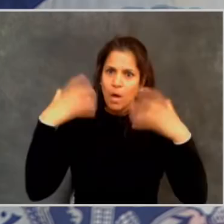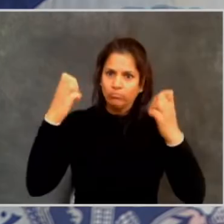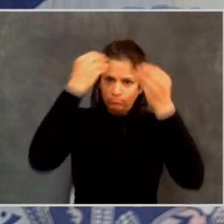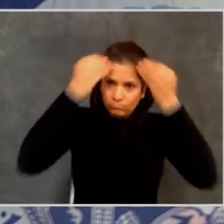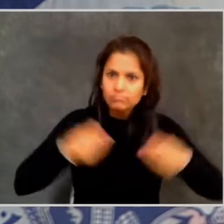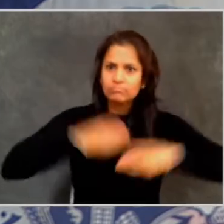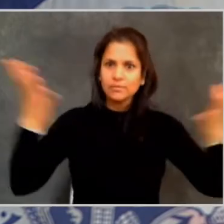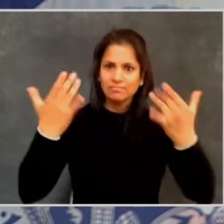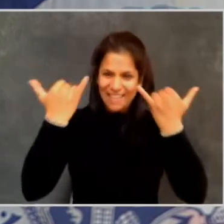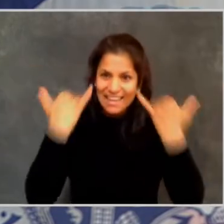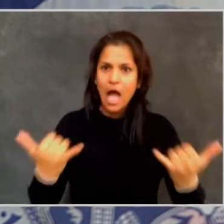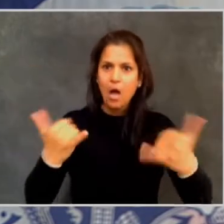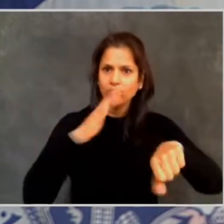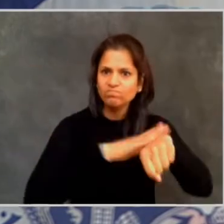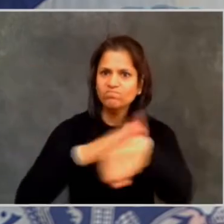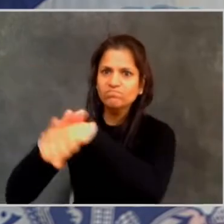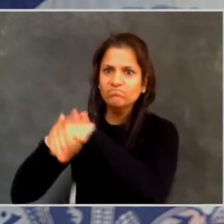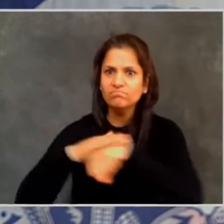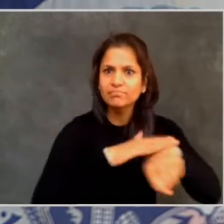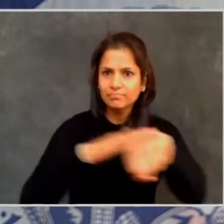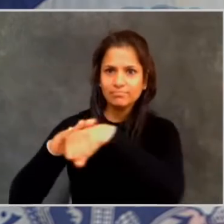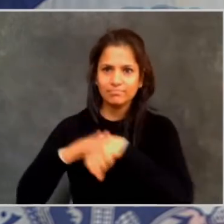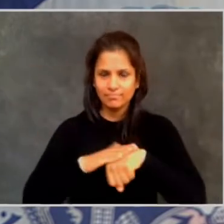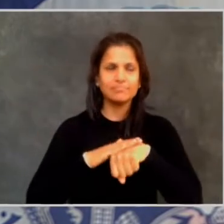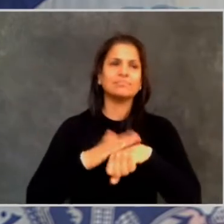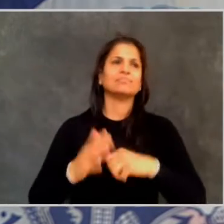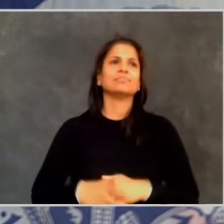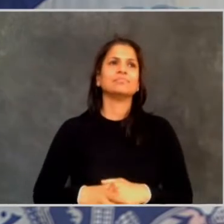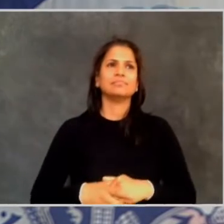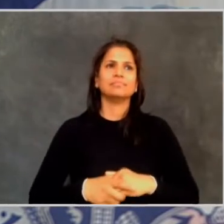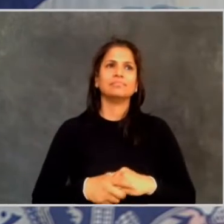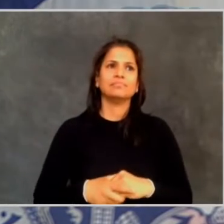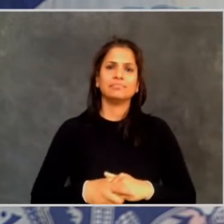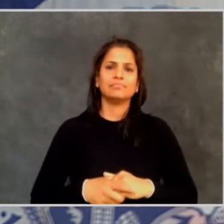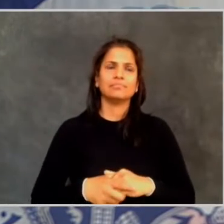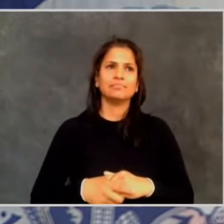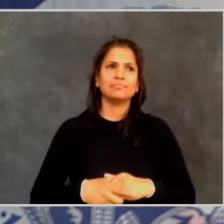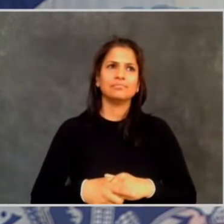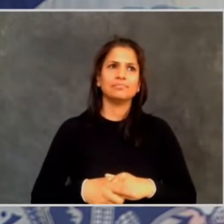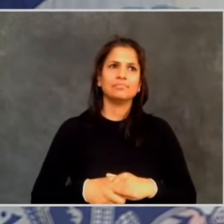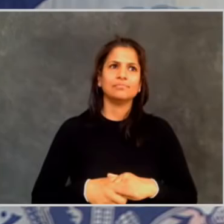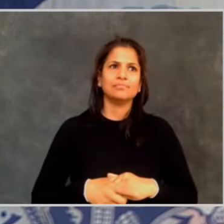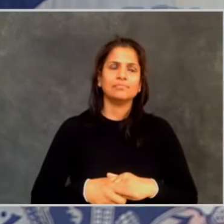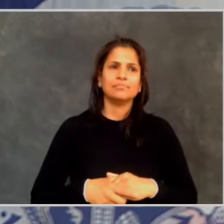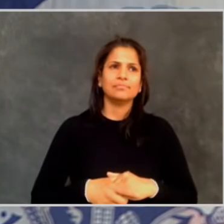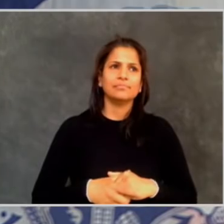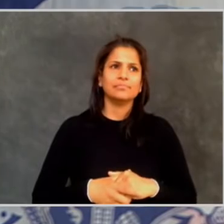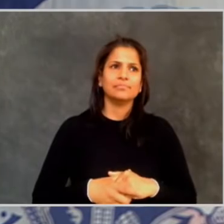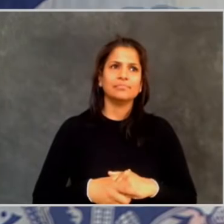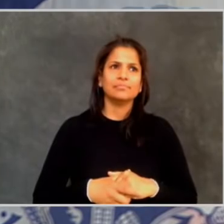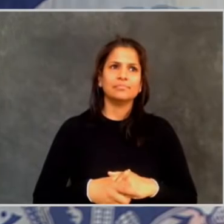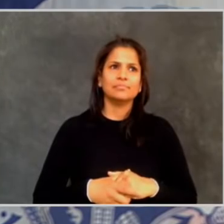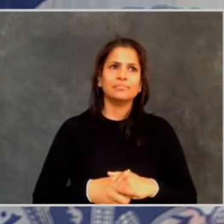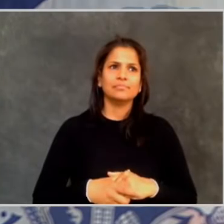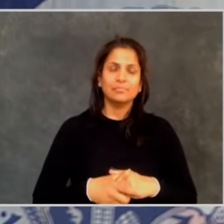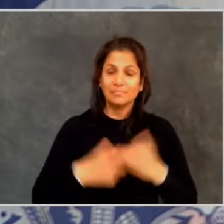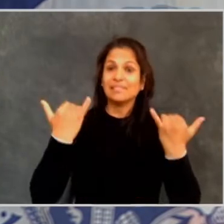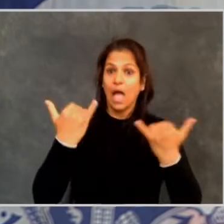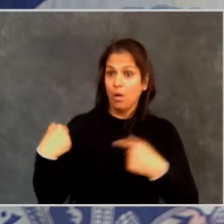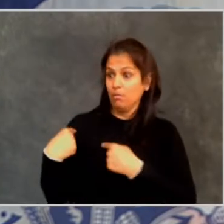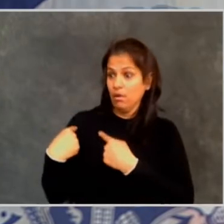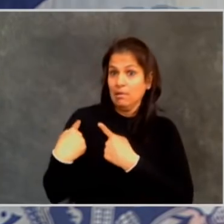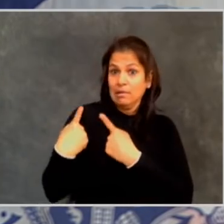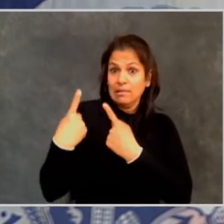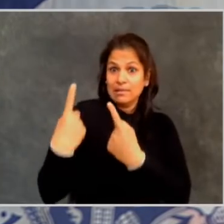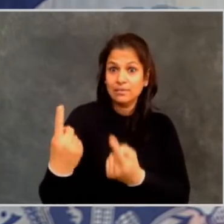you have to make sure there was enough evidence, that it was confirmed, that we not put out something that was unclear